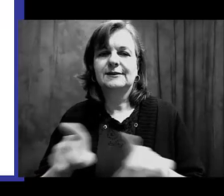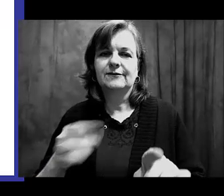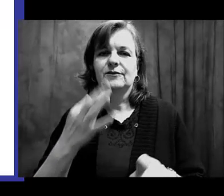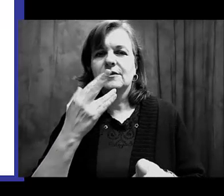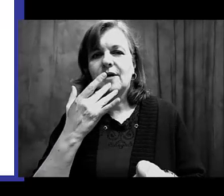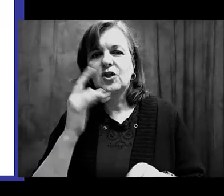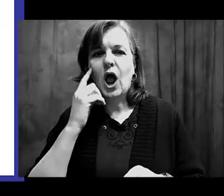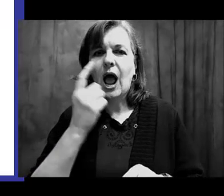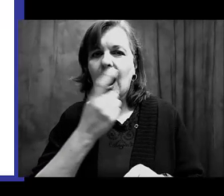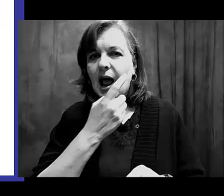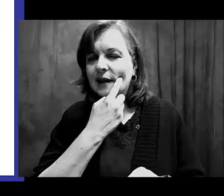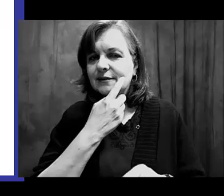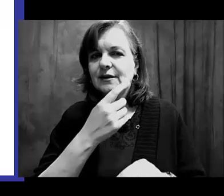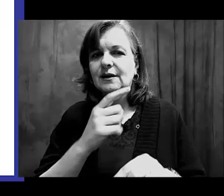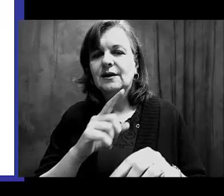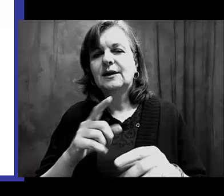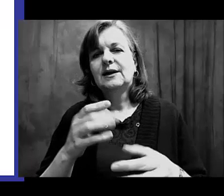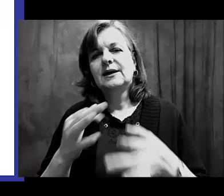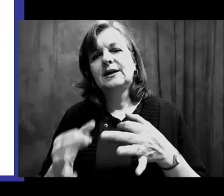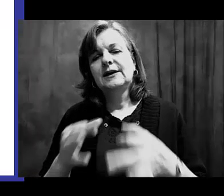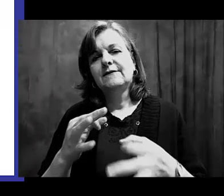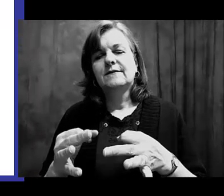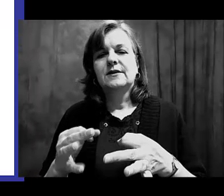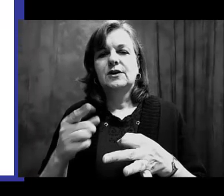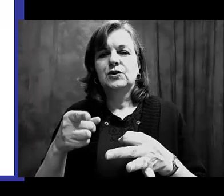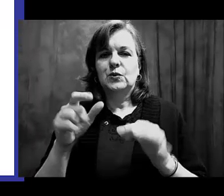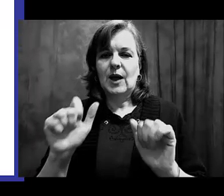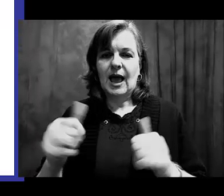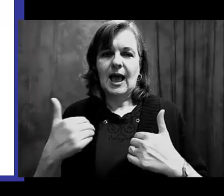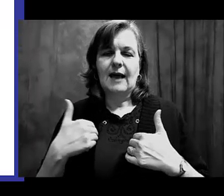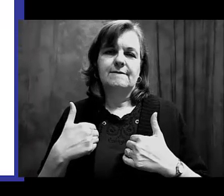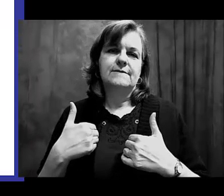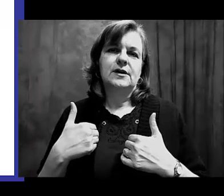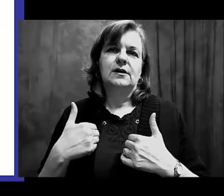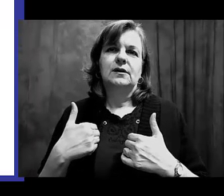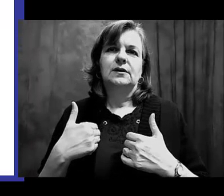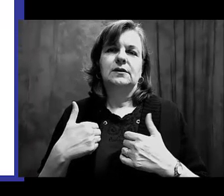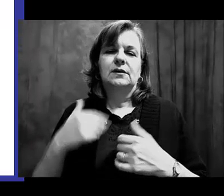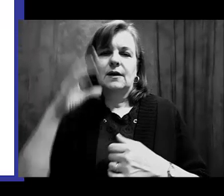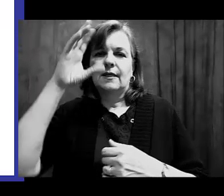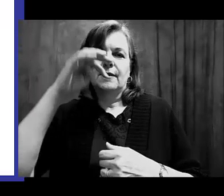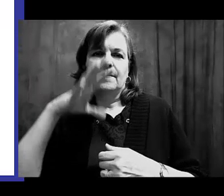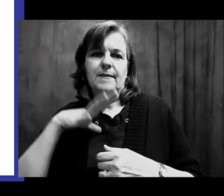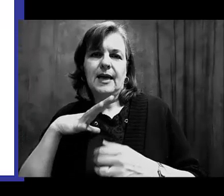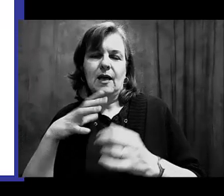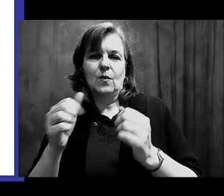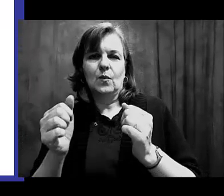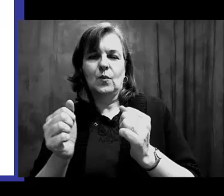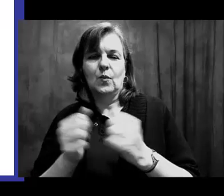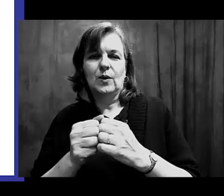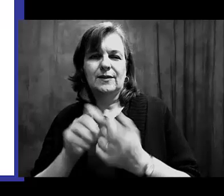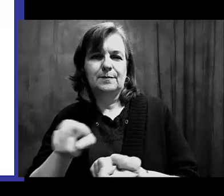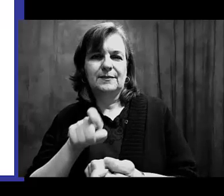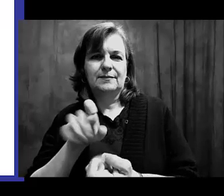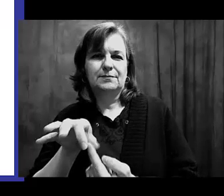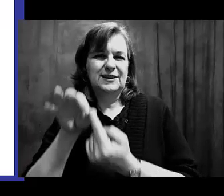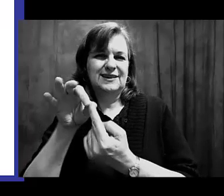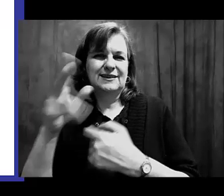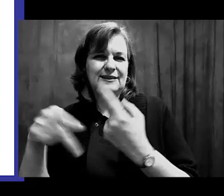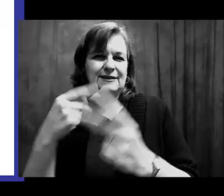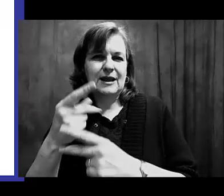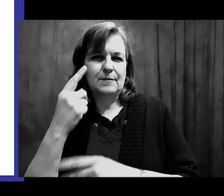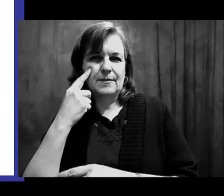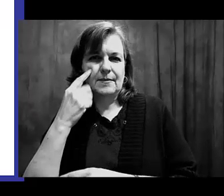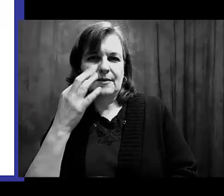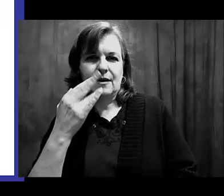combinations based on whether or not you had the male with a particular eye color,